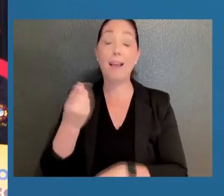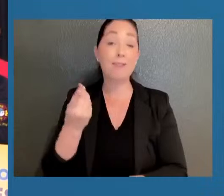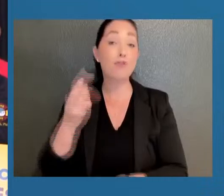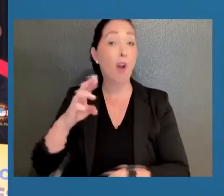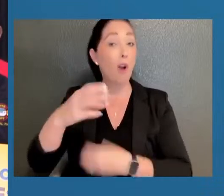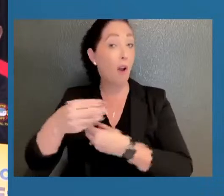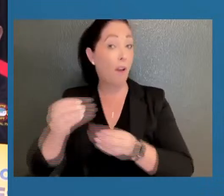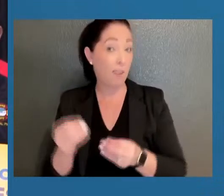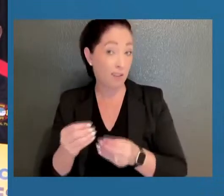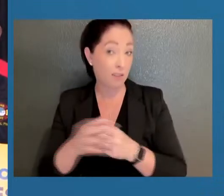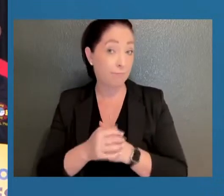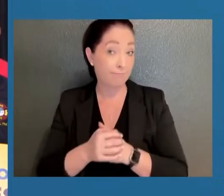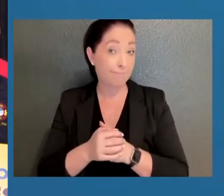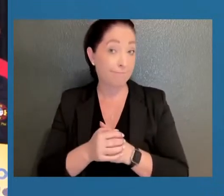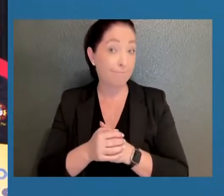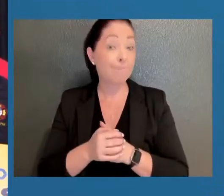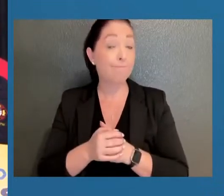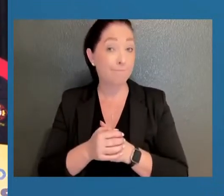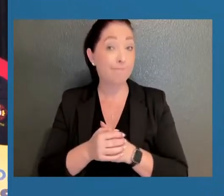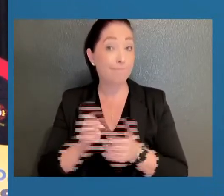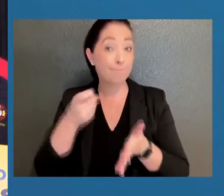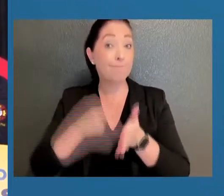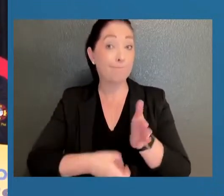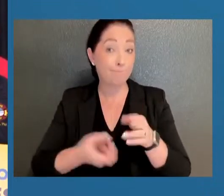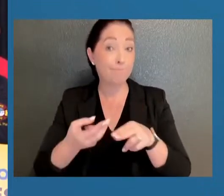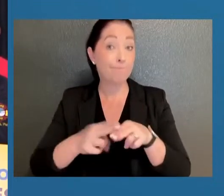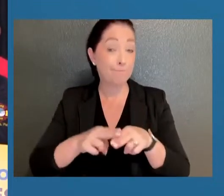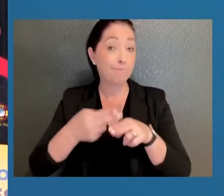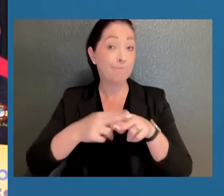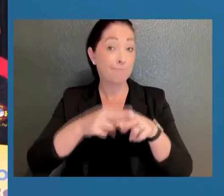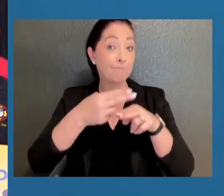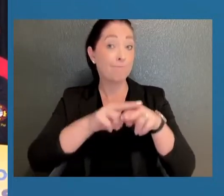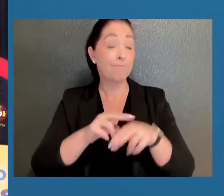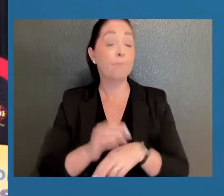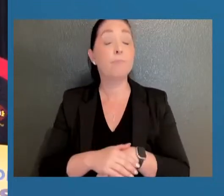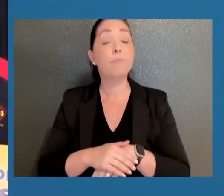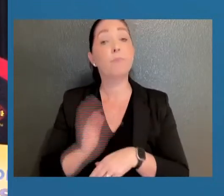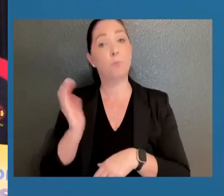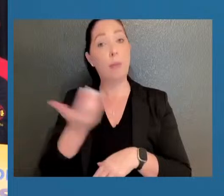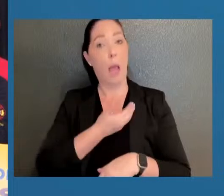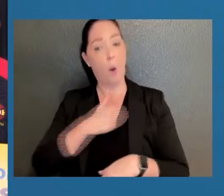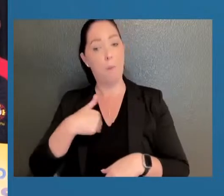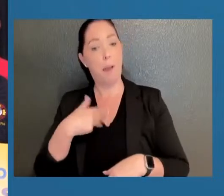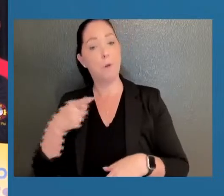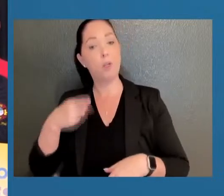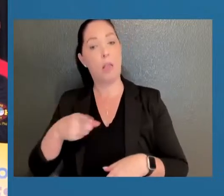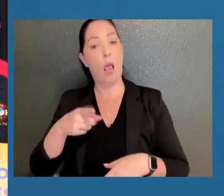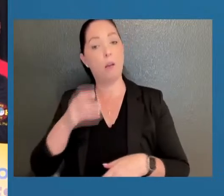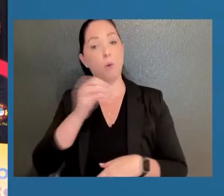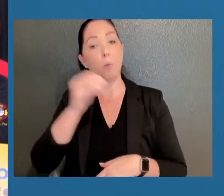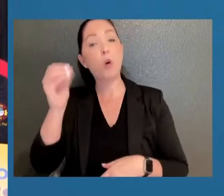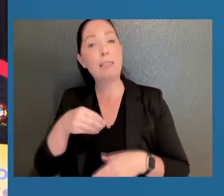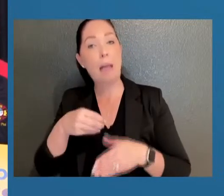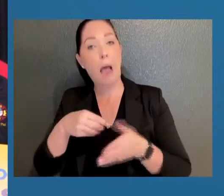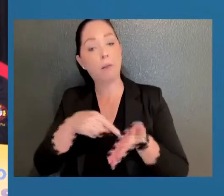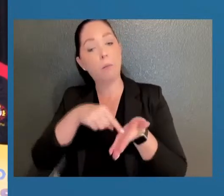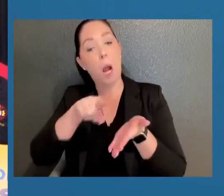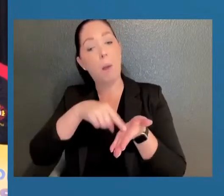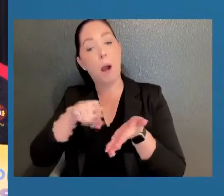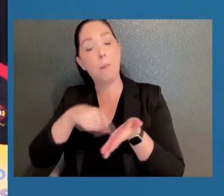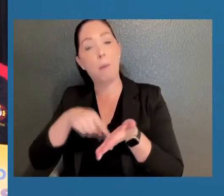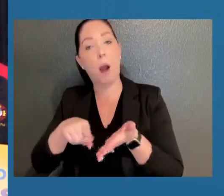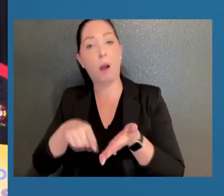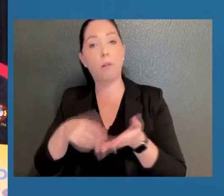premiums go up. Our members pay, in most cases, a percentage of those premiums. So when we're at the bargaining table, the hourly